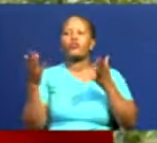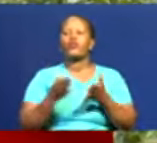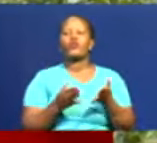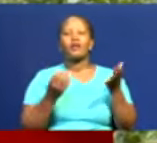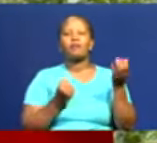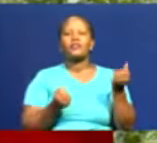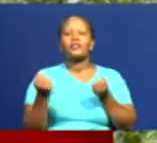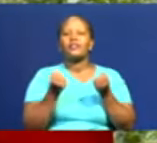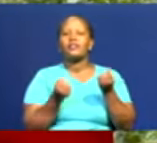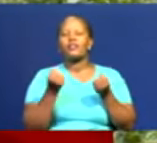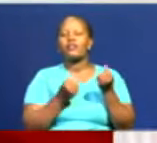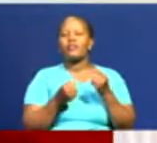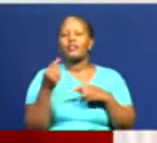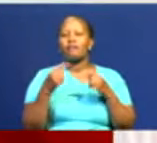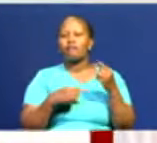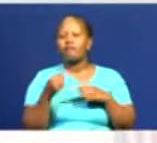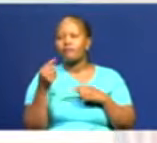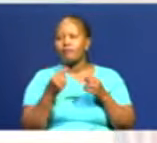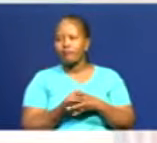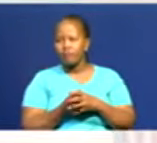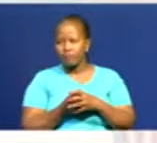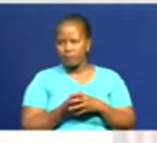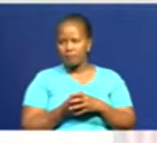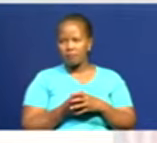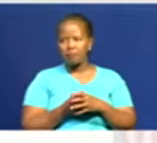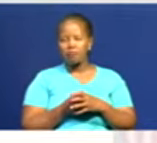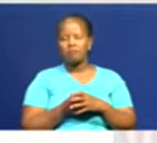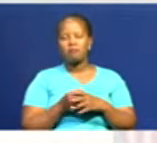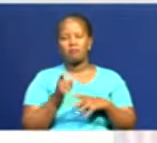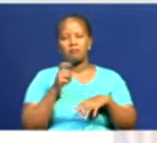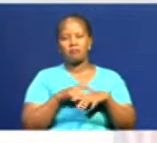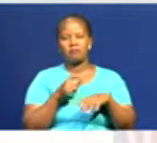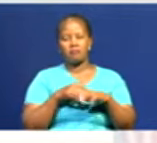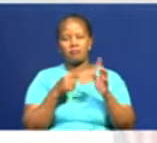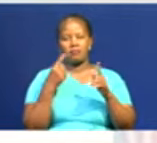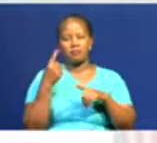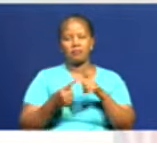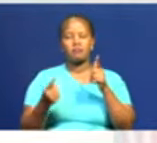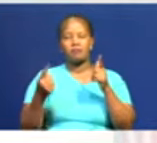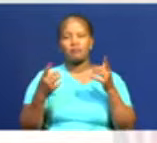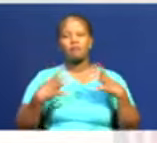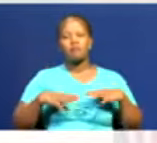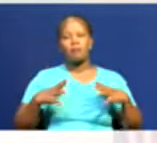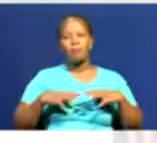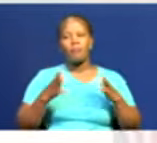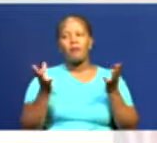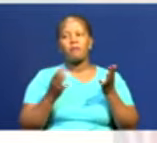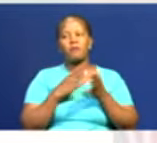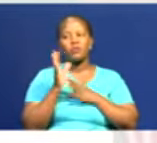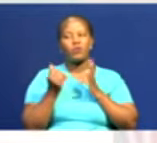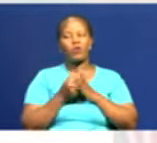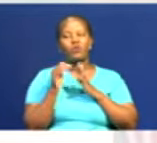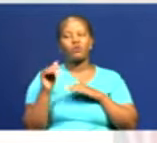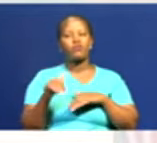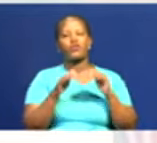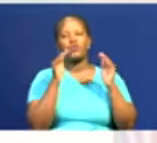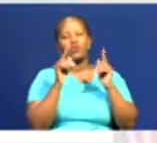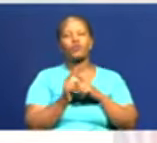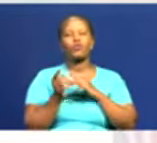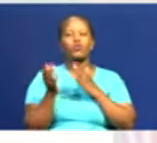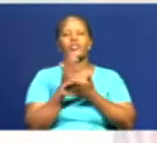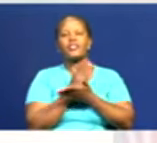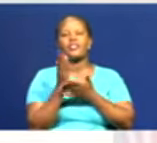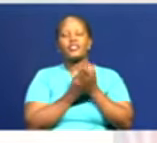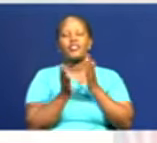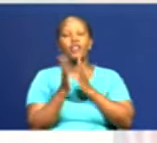exactly? Let's find out. It's that time of the year again when netizens closely follow and tell the chronicles of